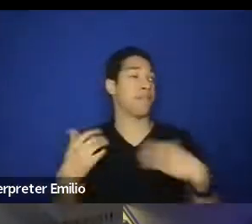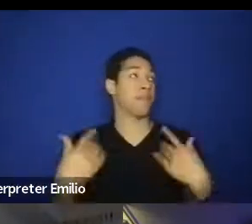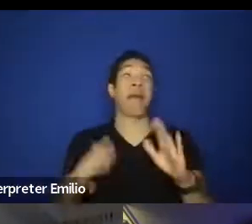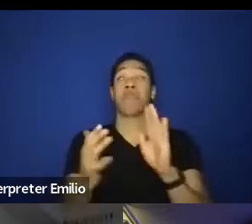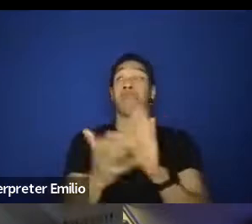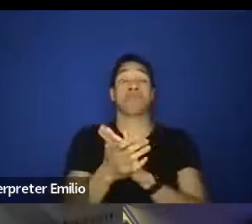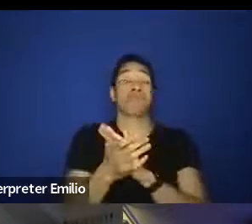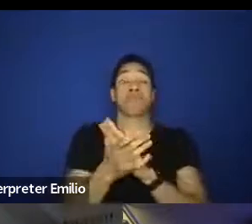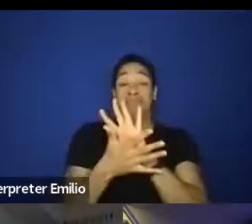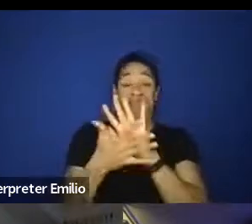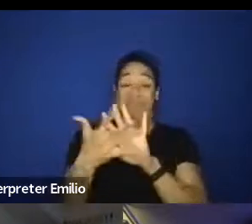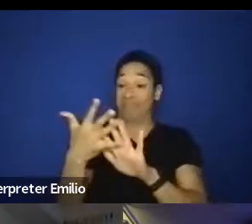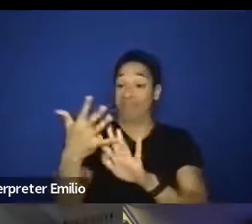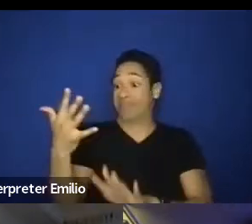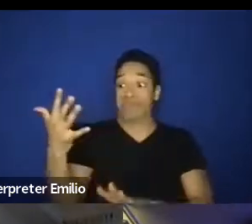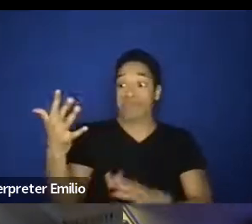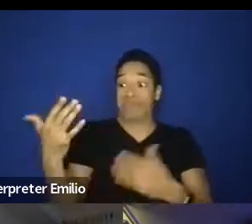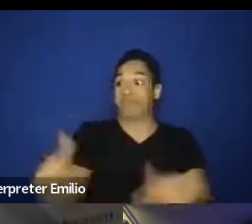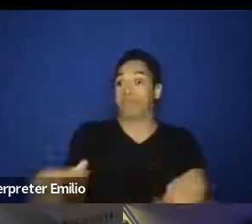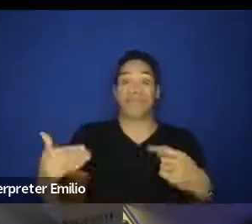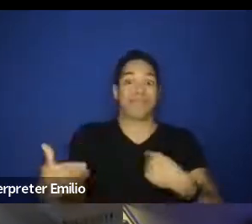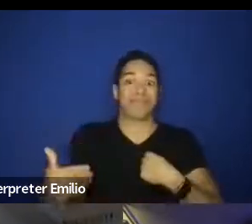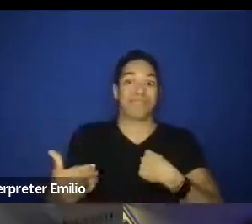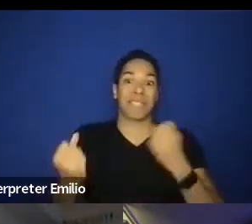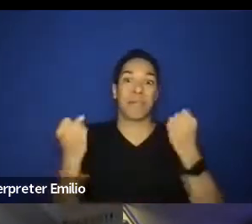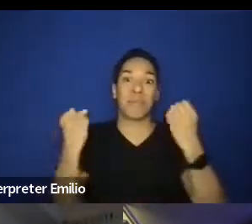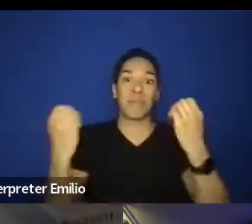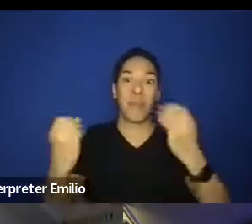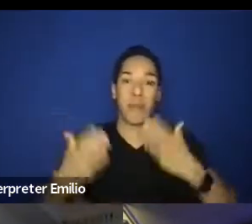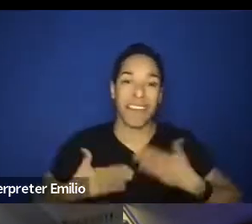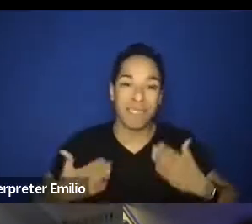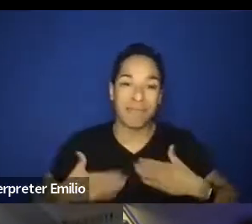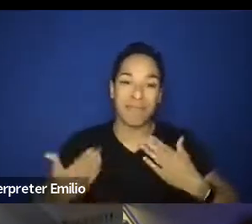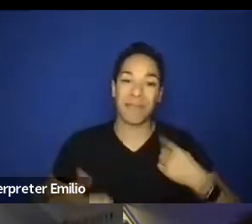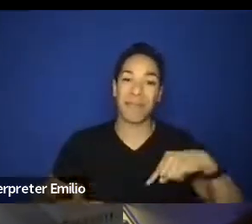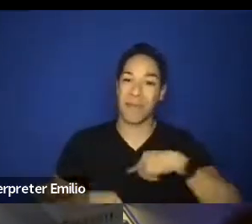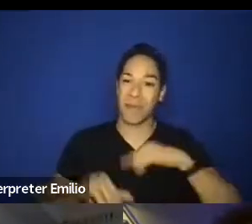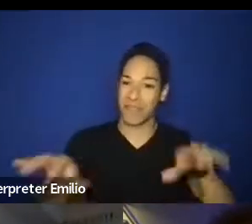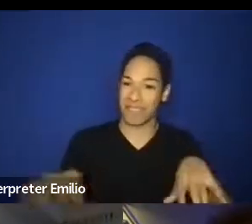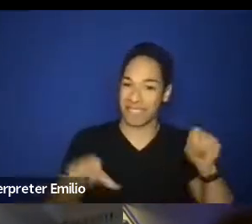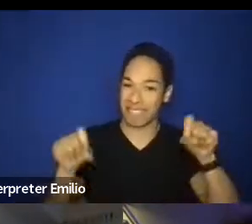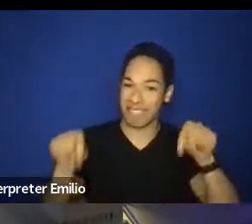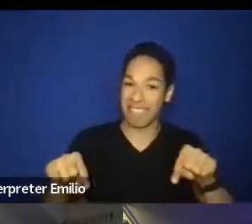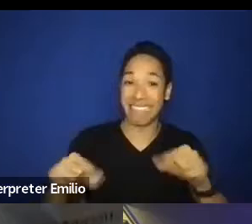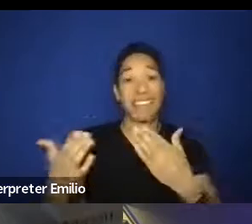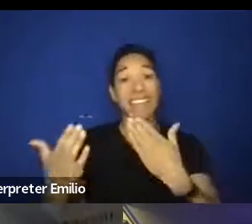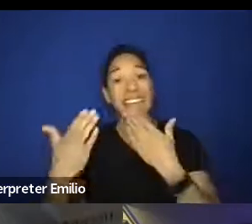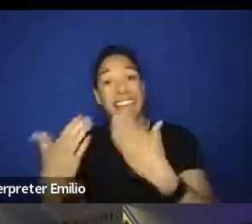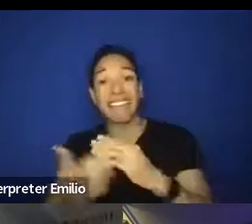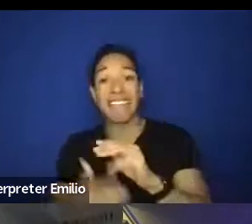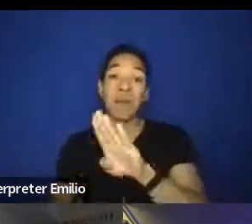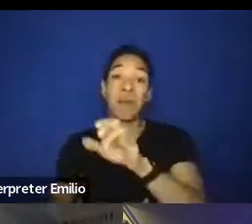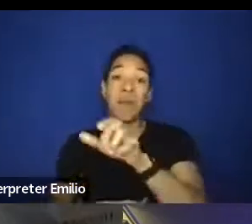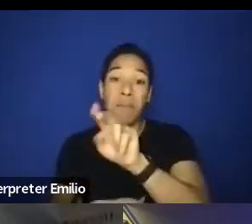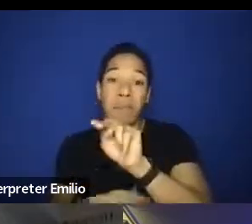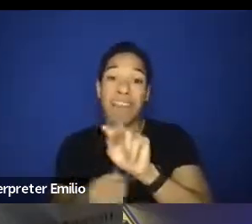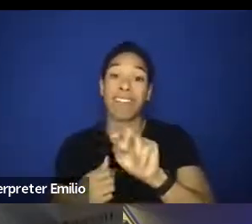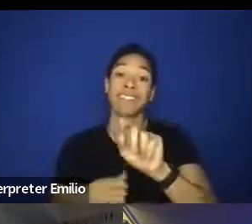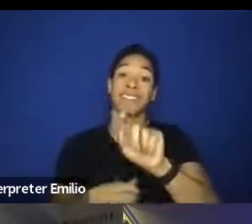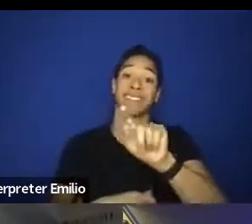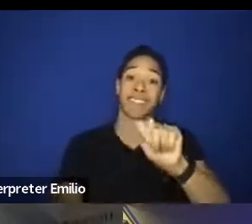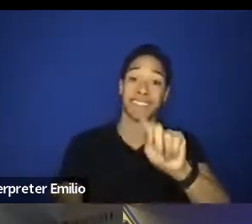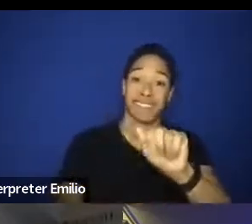just so happy we did this. And I'm so happy. Thank you, Ben. Thank you, Gama. Thank you, Tavia. You are